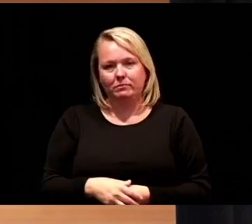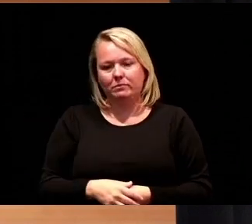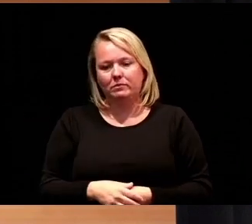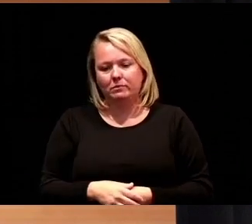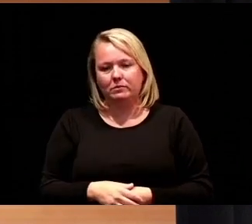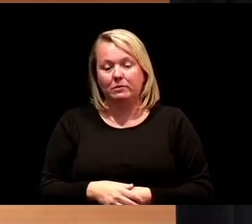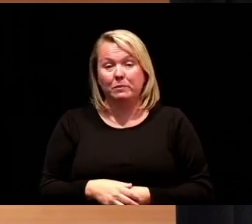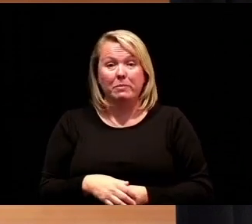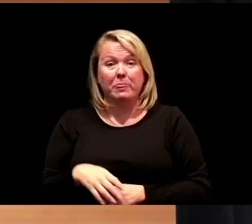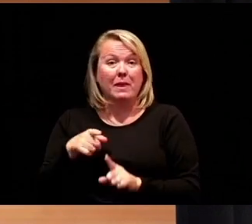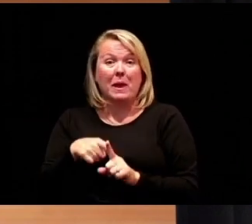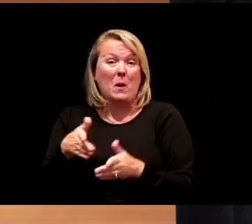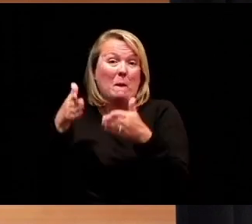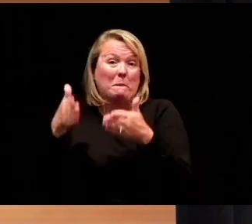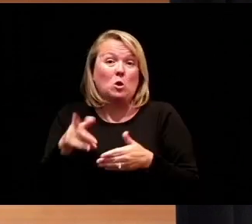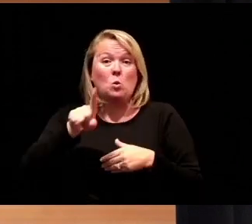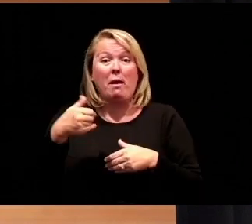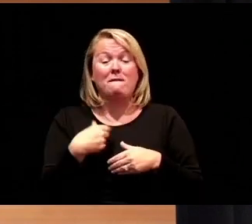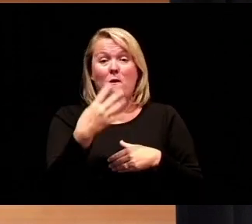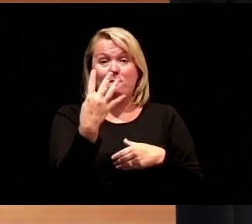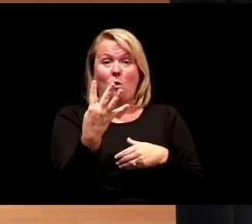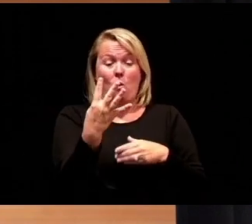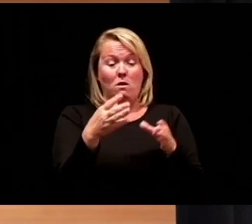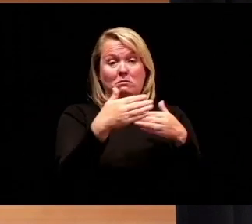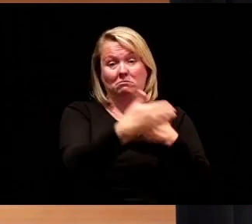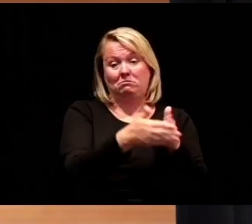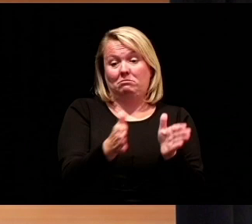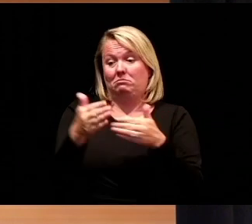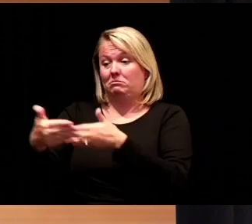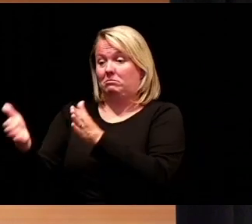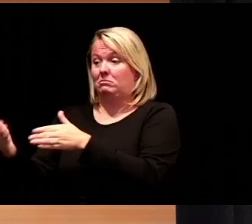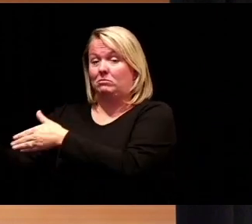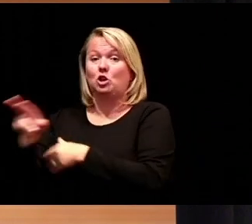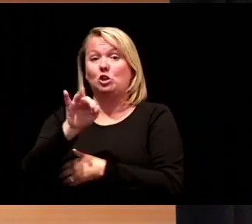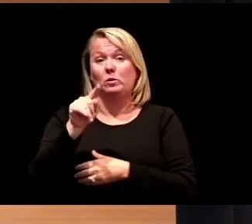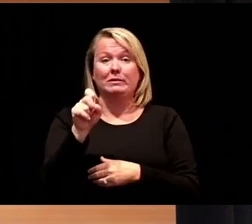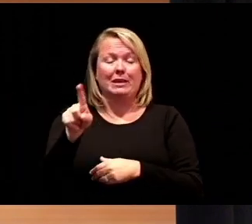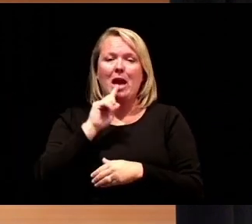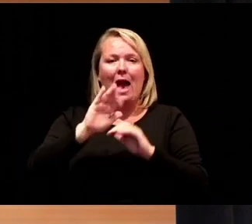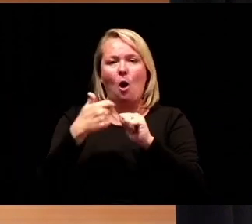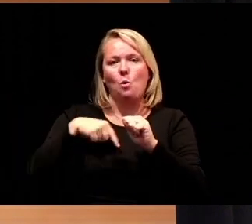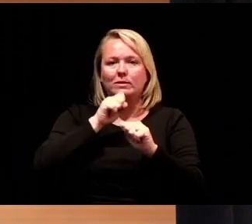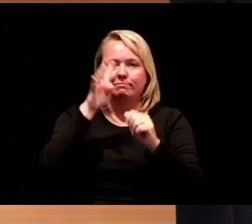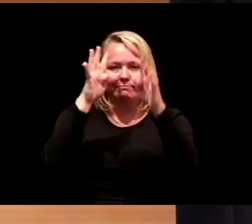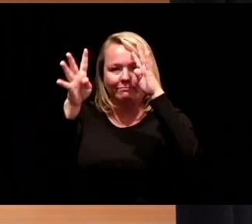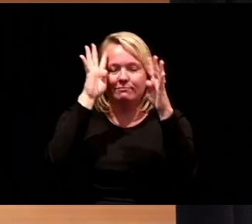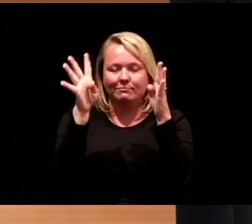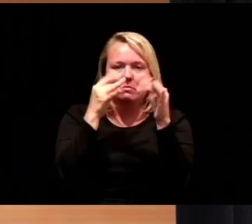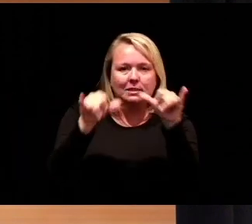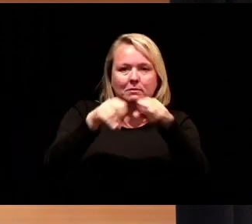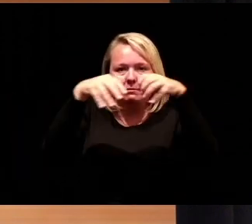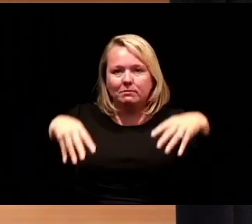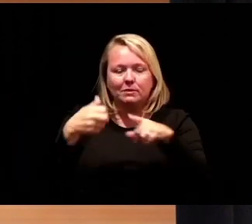that they want to reach. So it's a bit of a wild west out there in terms of like exactly what do you need to do